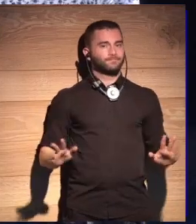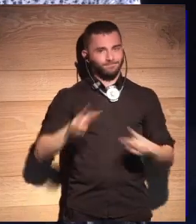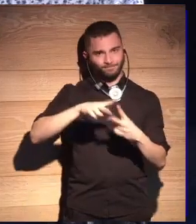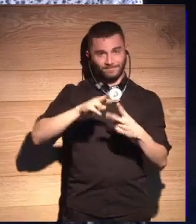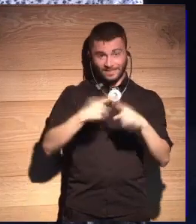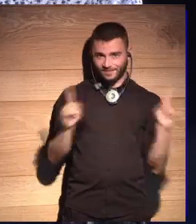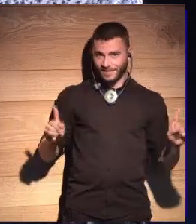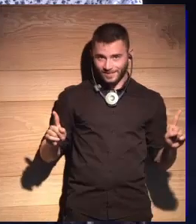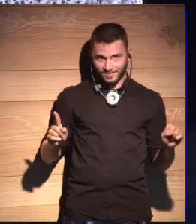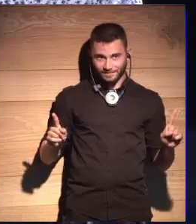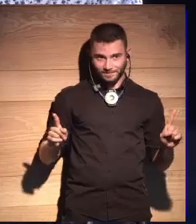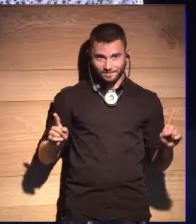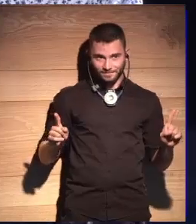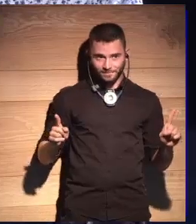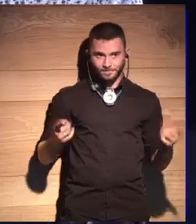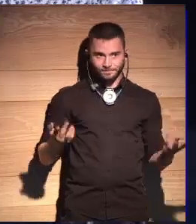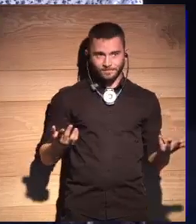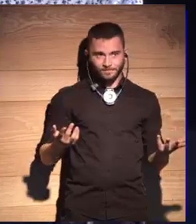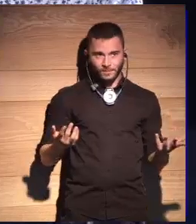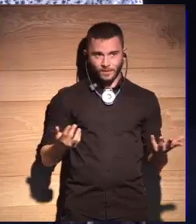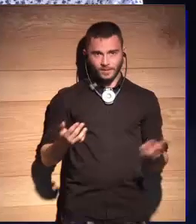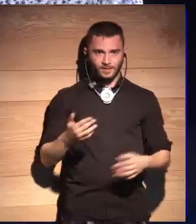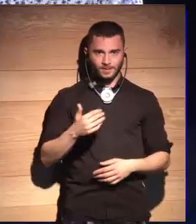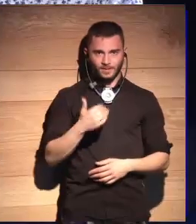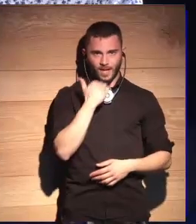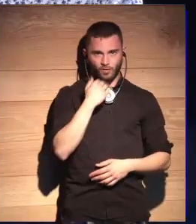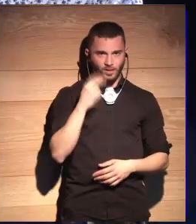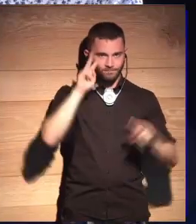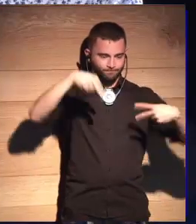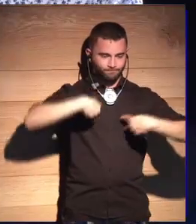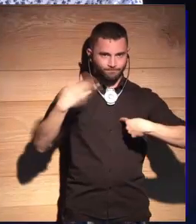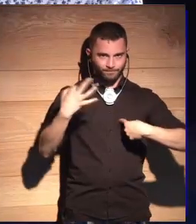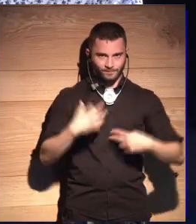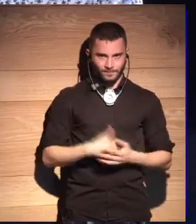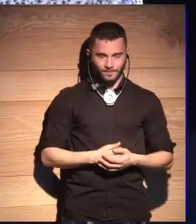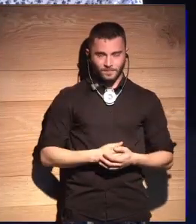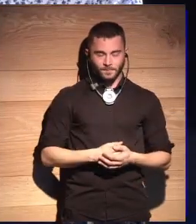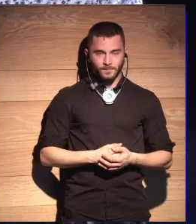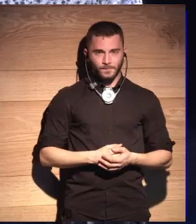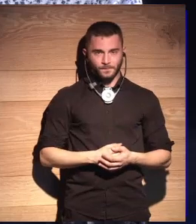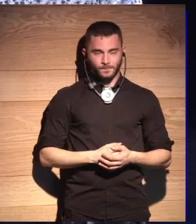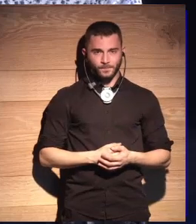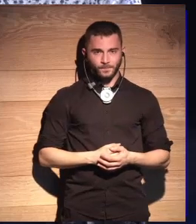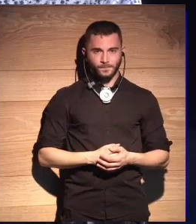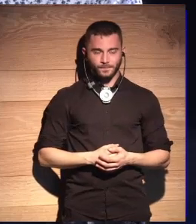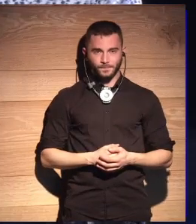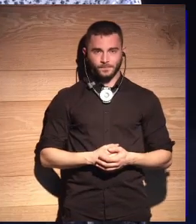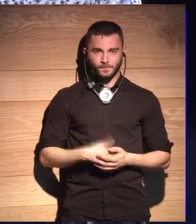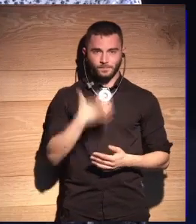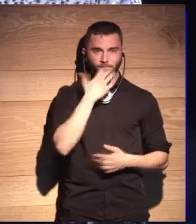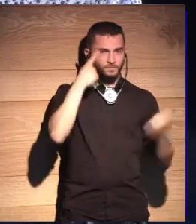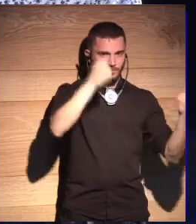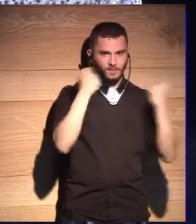they don't understand us, or maybe they are not interested in us. And maybe this is something that we should be critical